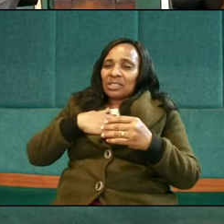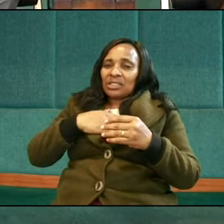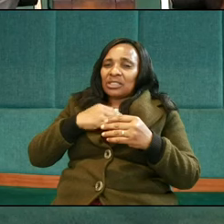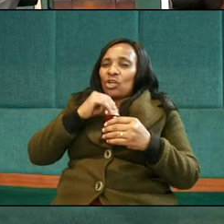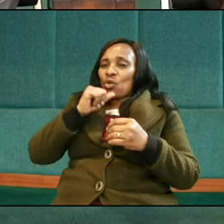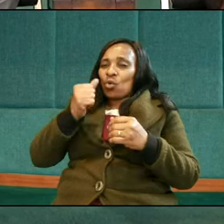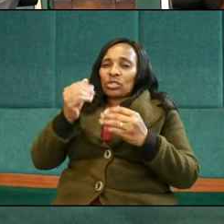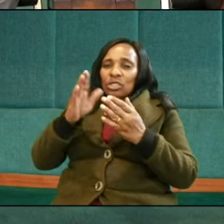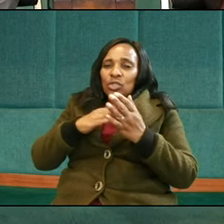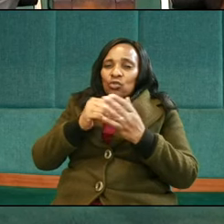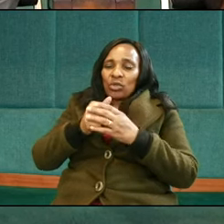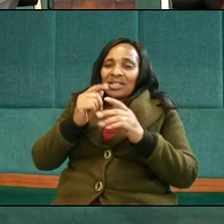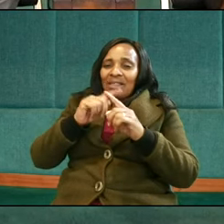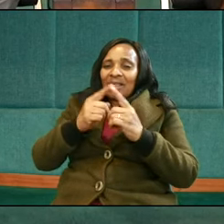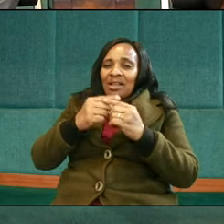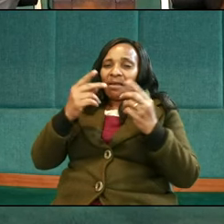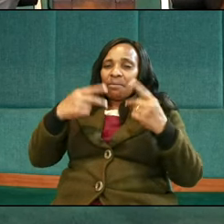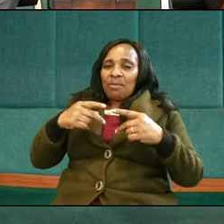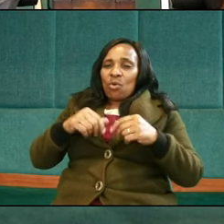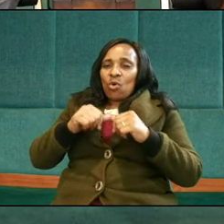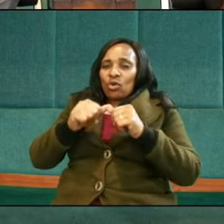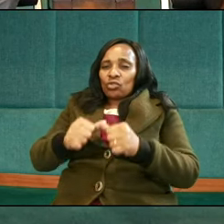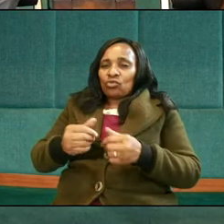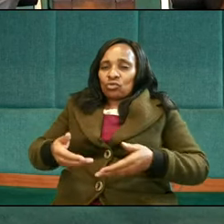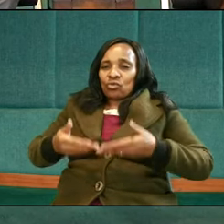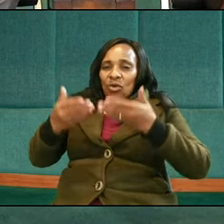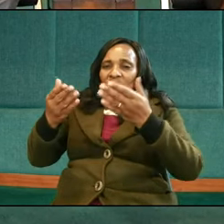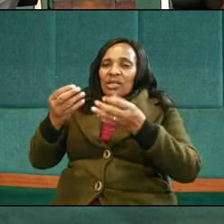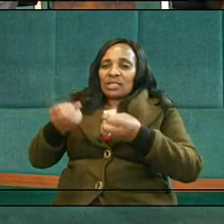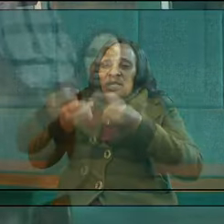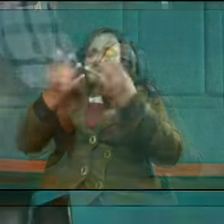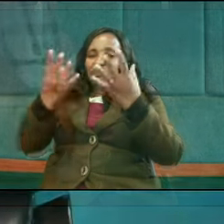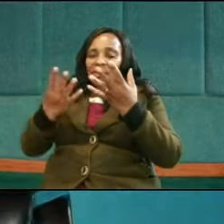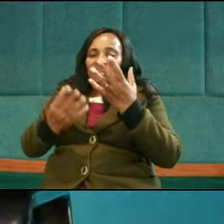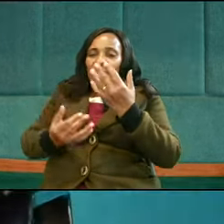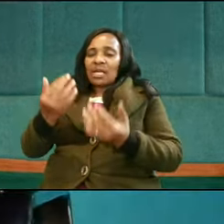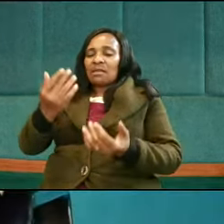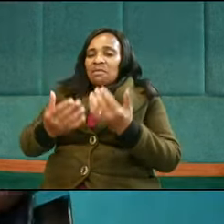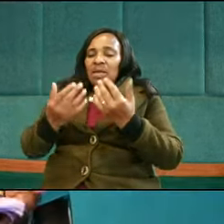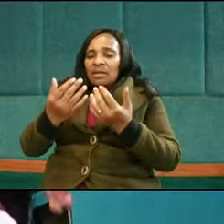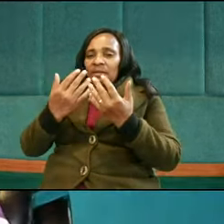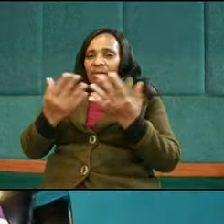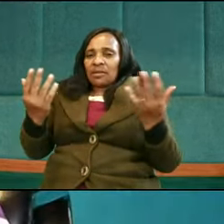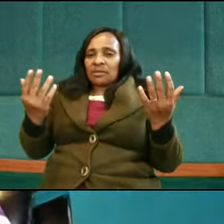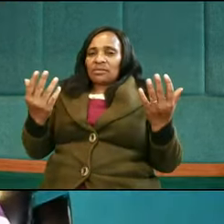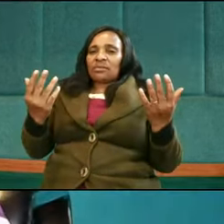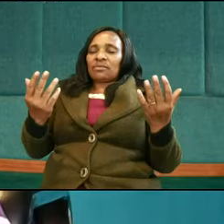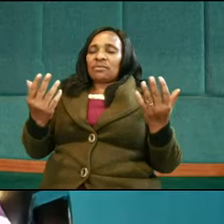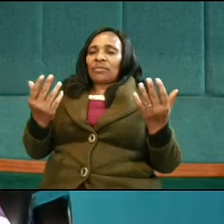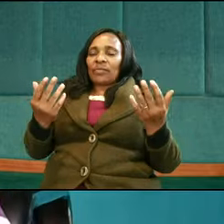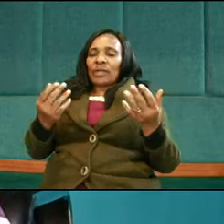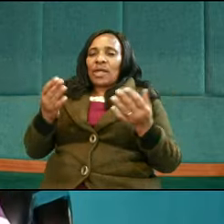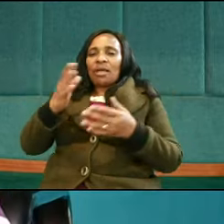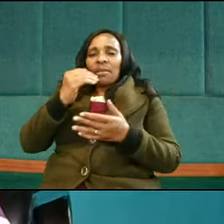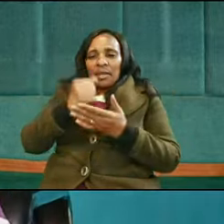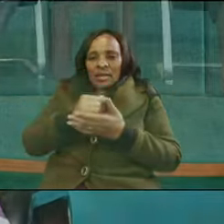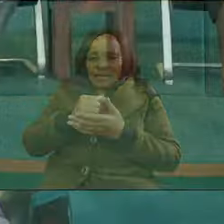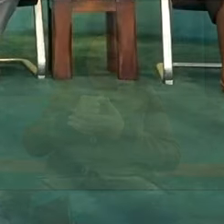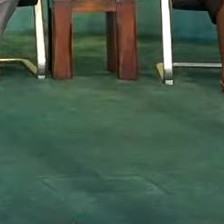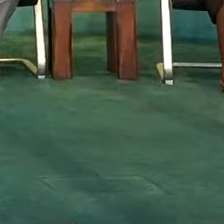removed, and the people continued to offer sacrifices and burn incense there." Amen. Amen.